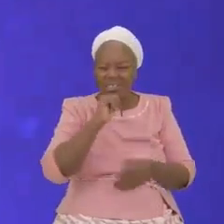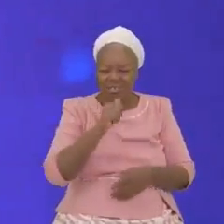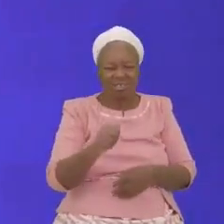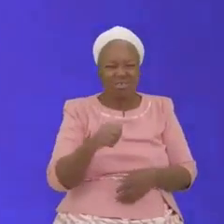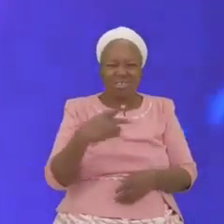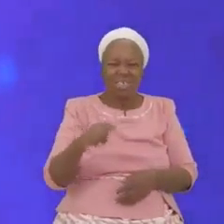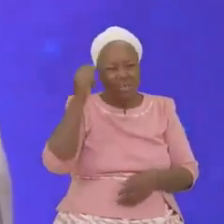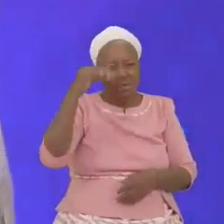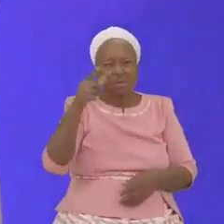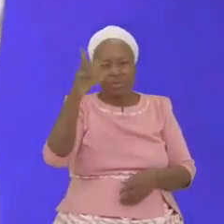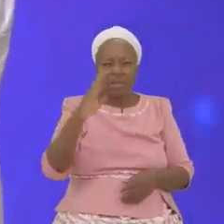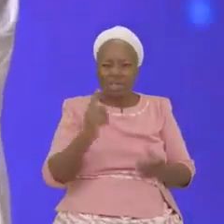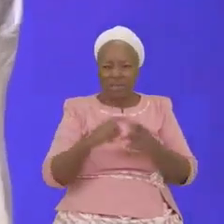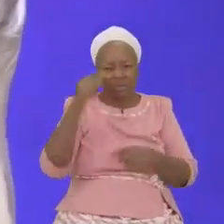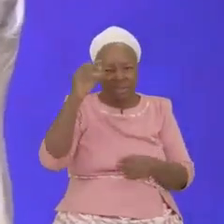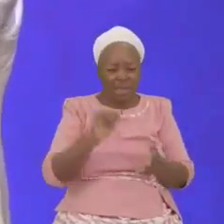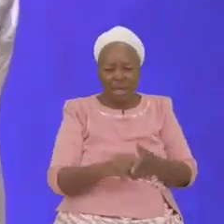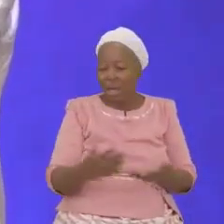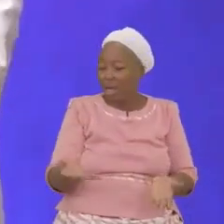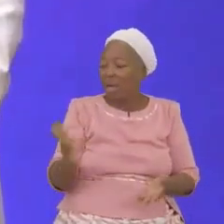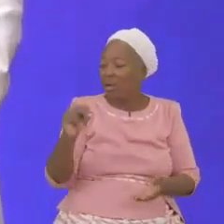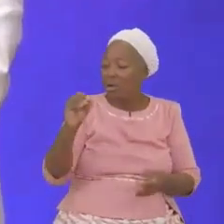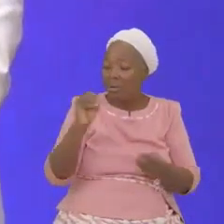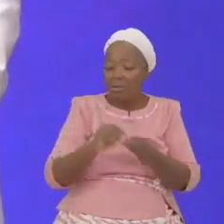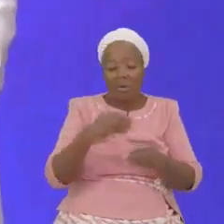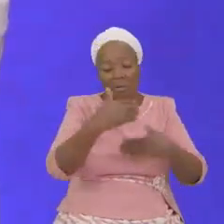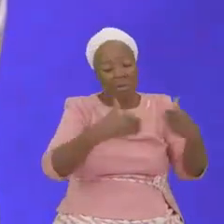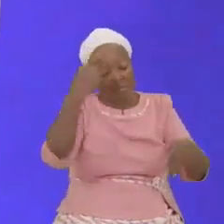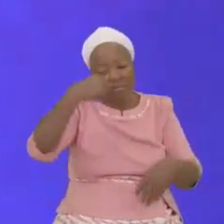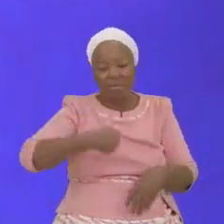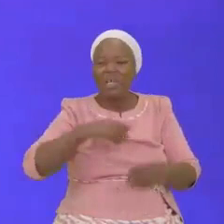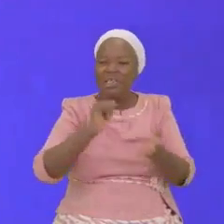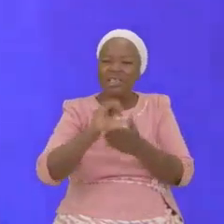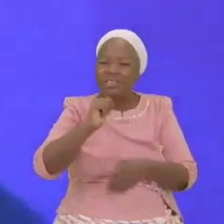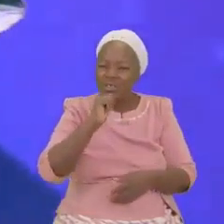you're thinking no more progress for me, that's not the thought of God.